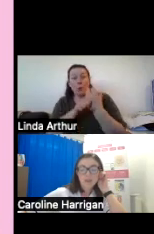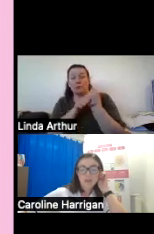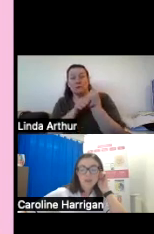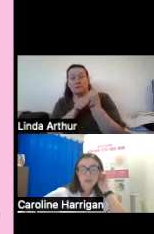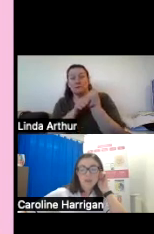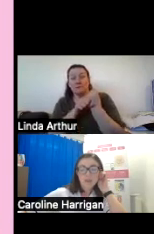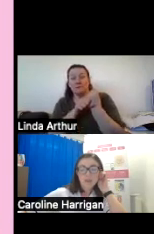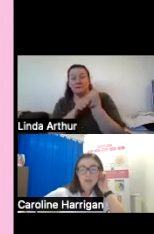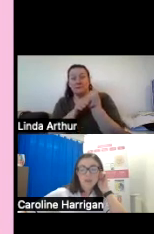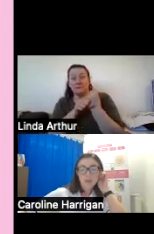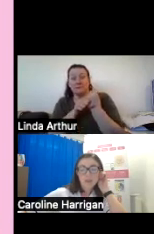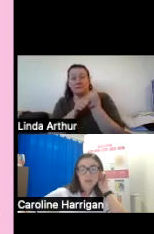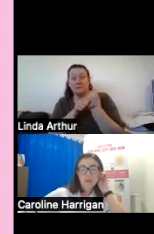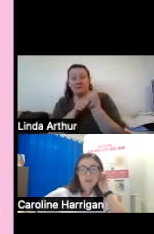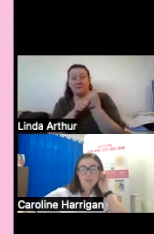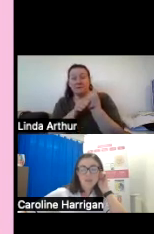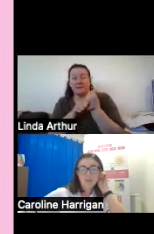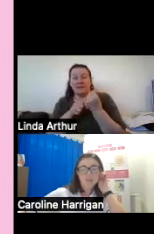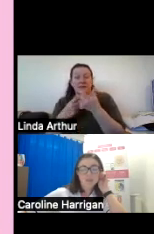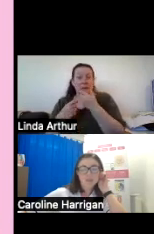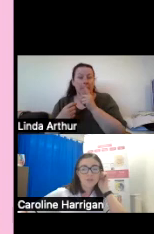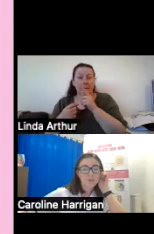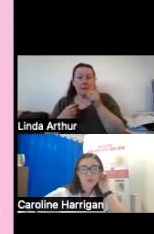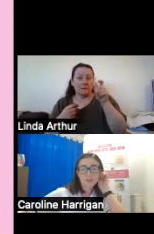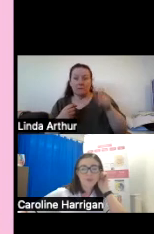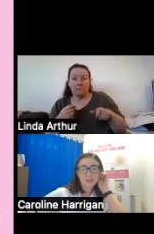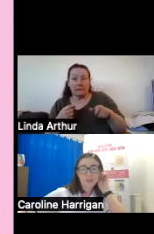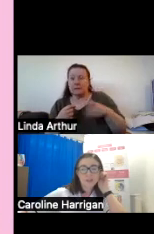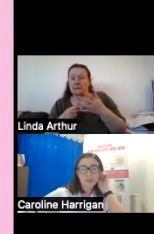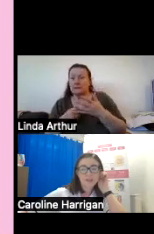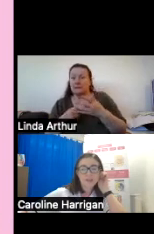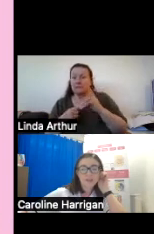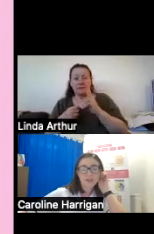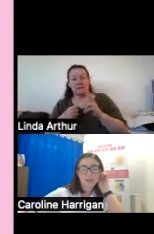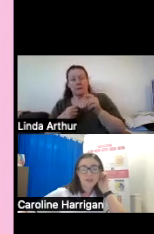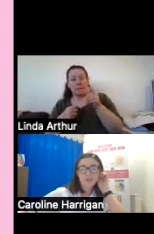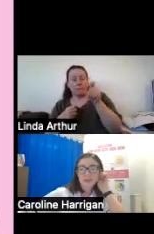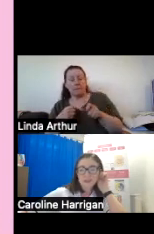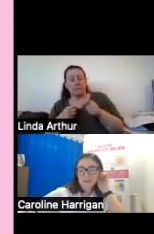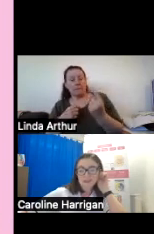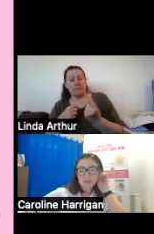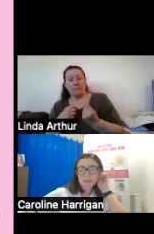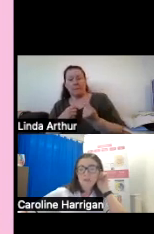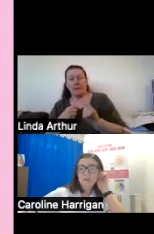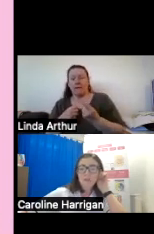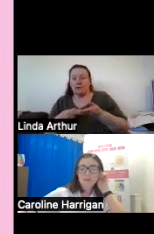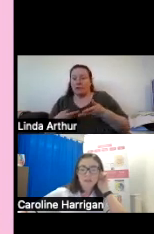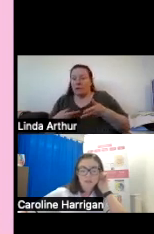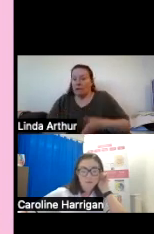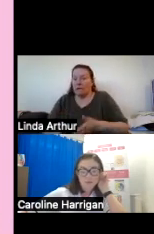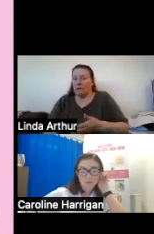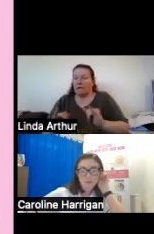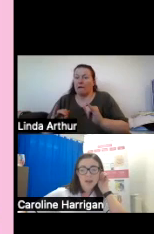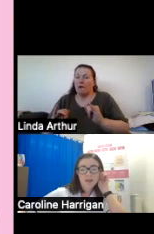And especially with our patients after some sort of, like, we see patients after traumatic deliveries, people that have been